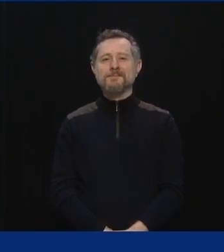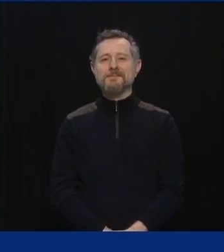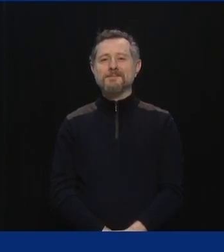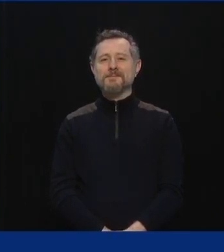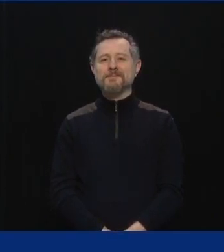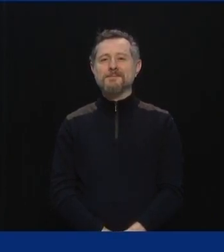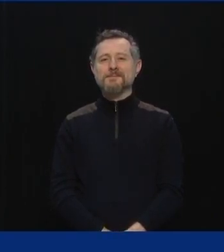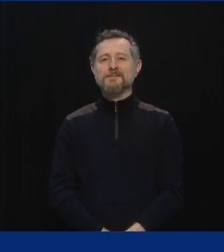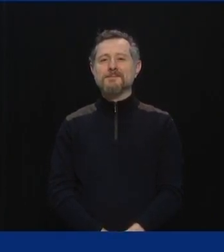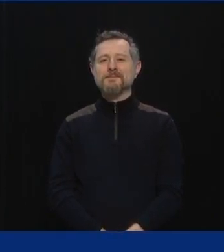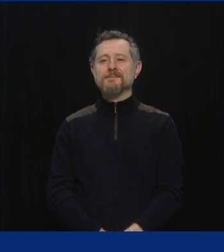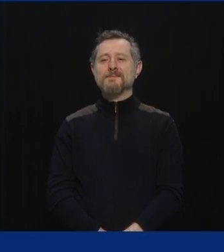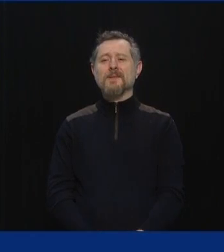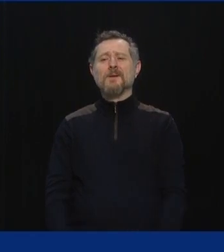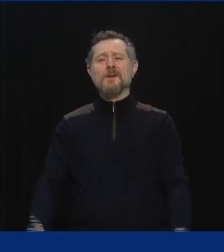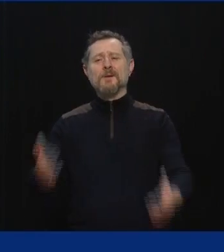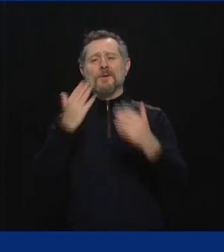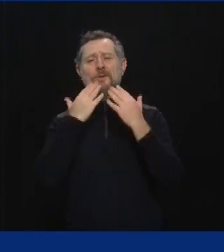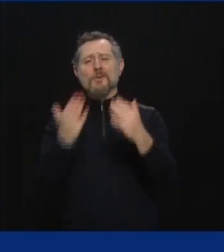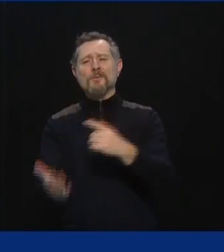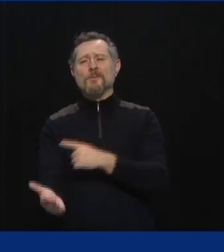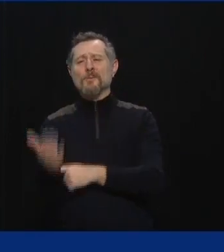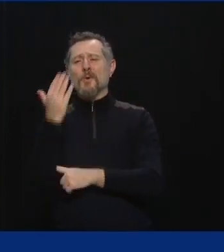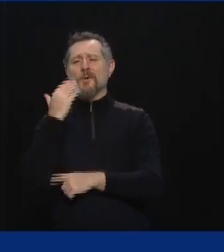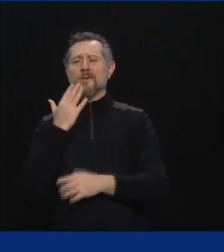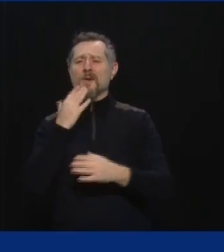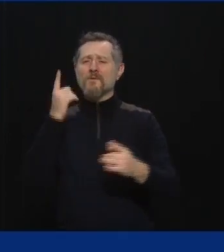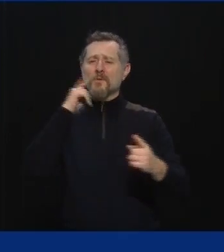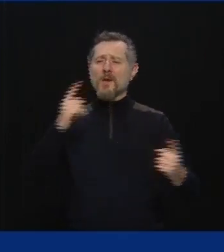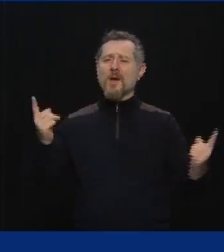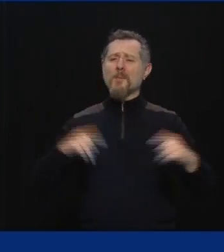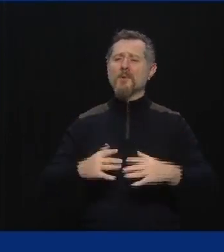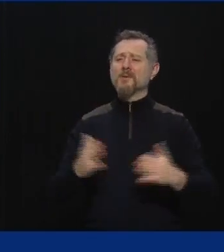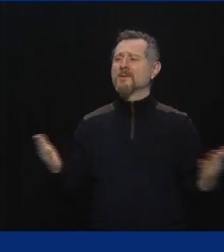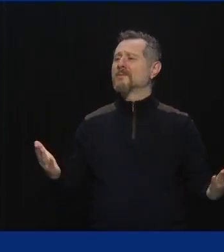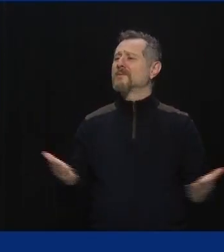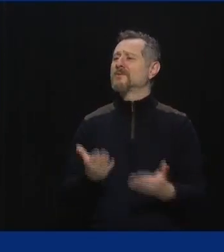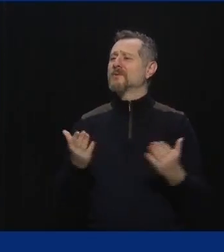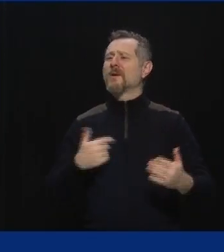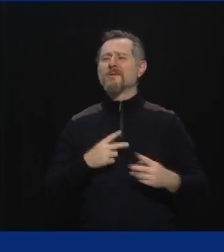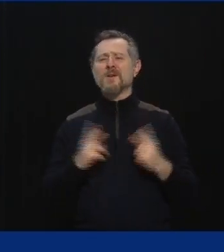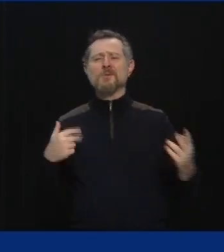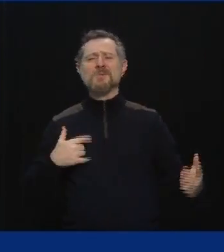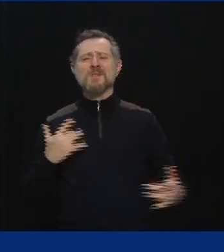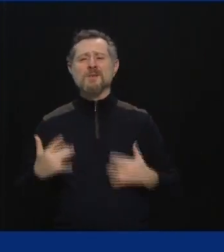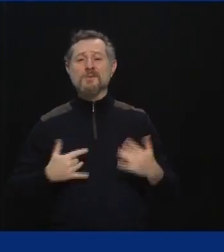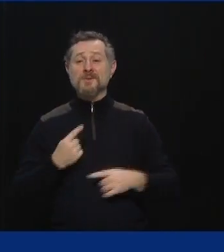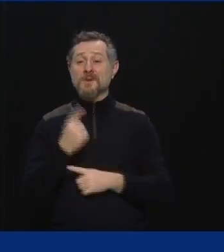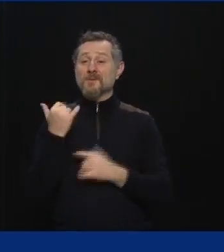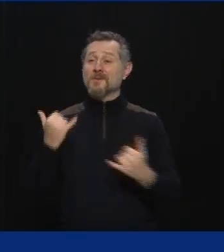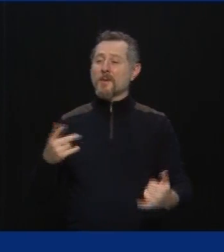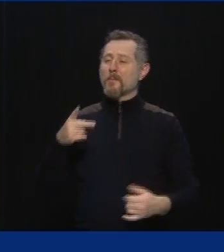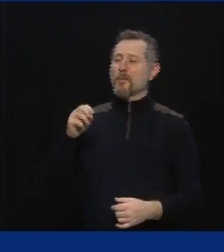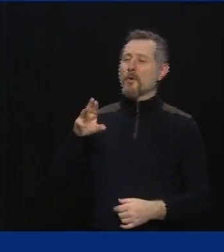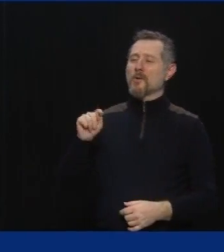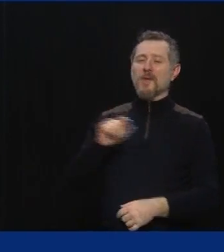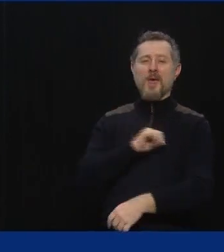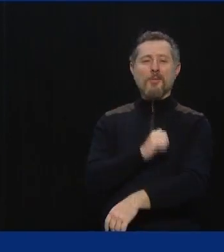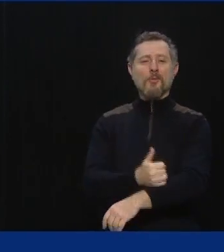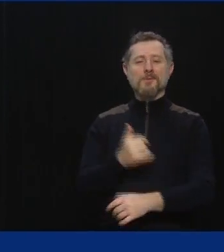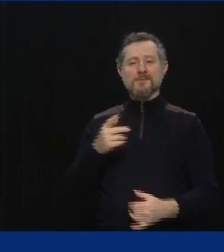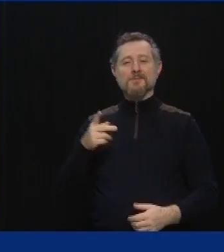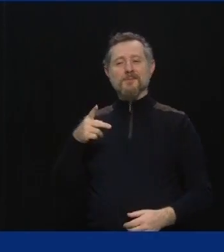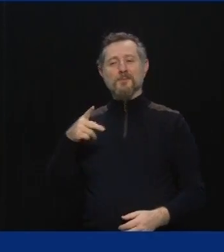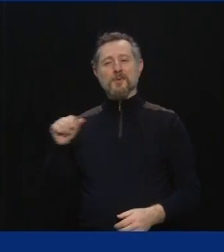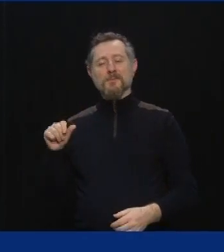Good morning, and thanks to everyone for being here. This is a very exciting day for the Port Authority, and I've taken careful notes, and we're going